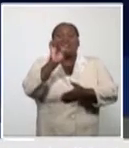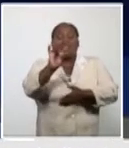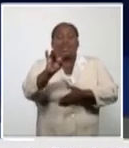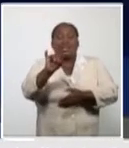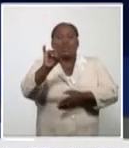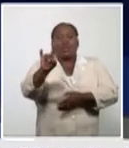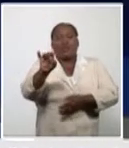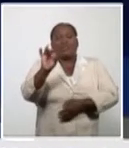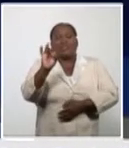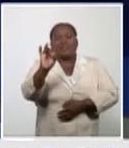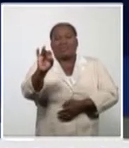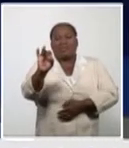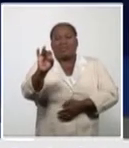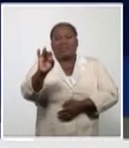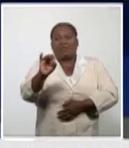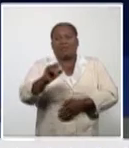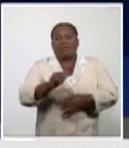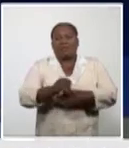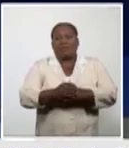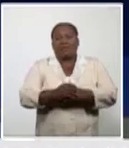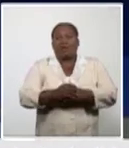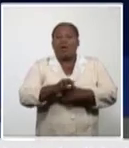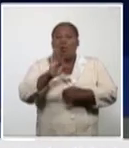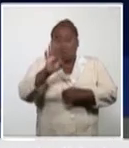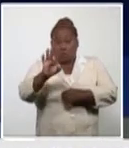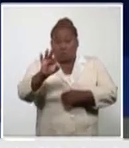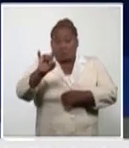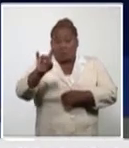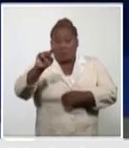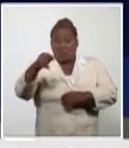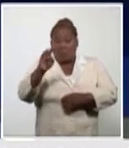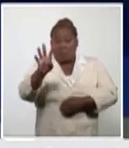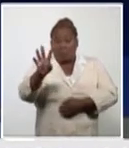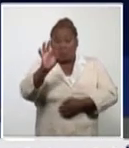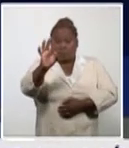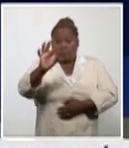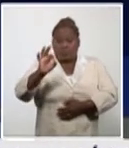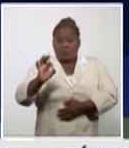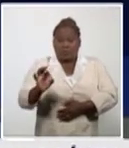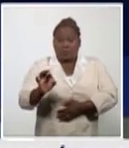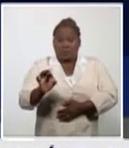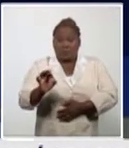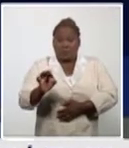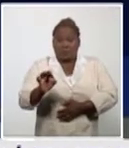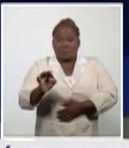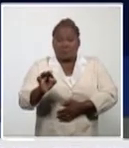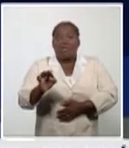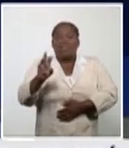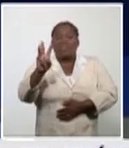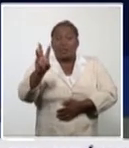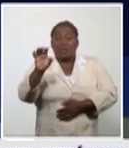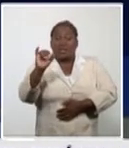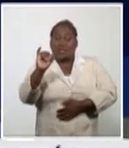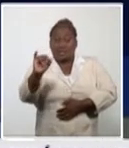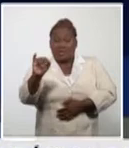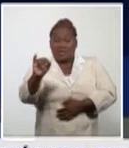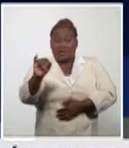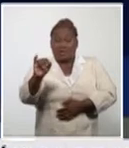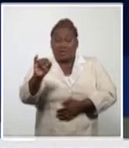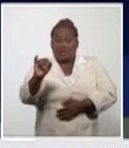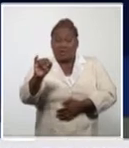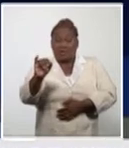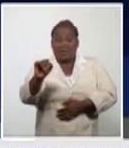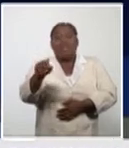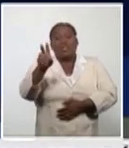89.4% of the total of new confirmed cases yesterday, that is to say 34 out of 38, were asymptomatic.